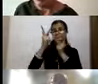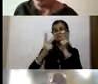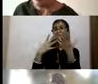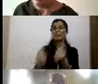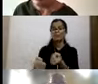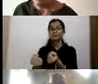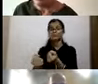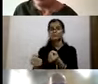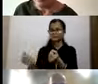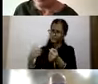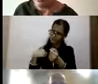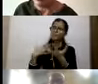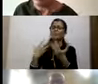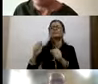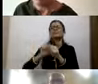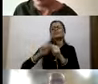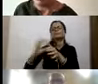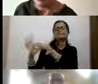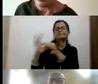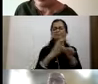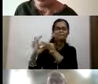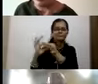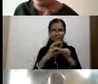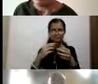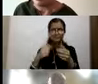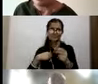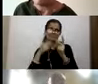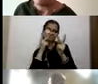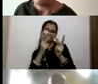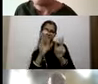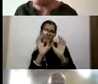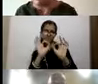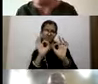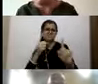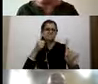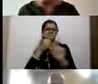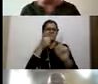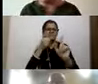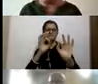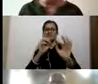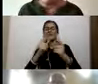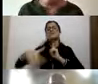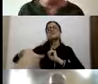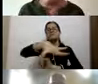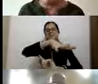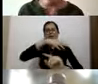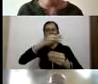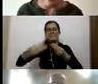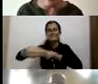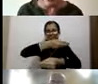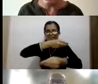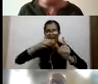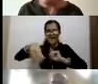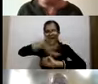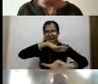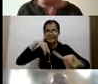I'm going to work with you to get this side also because I now see that you're, you know, this is actually a viable economic alternative. So I'm very